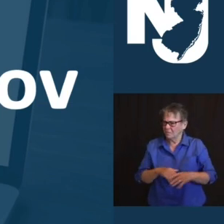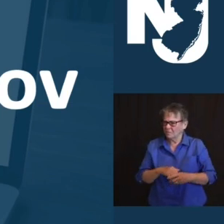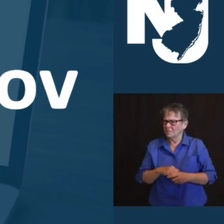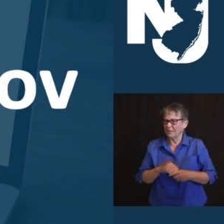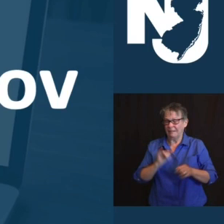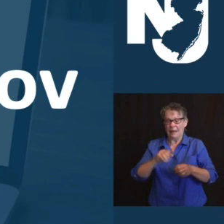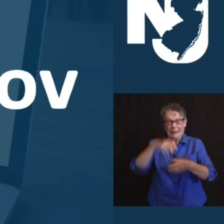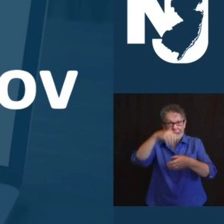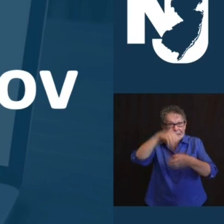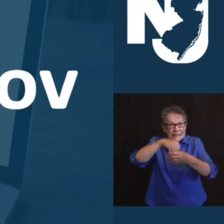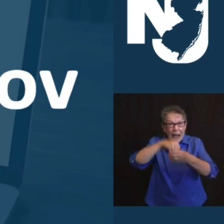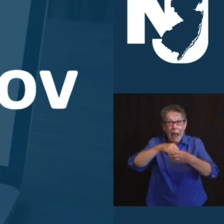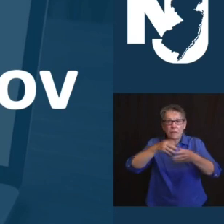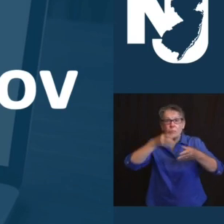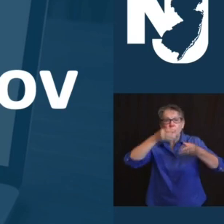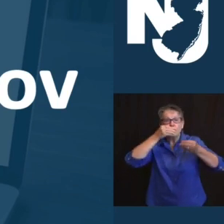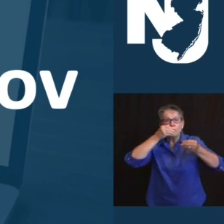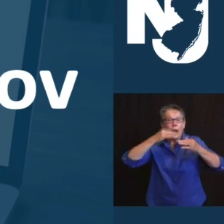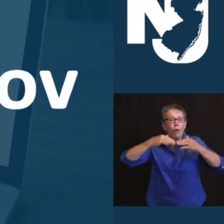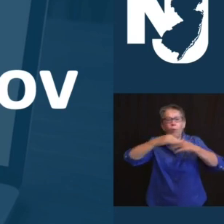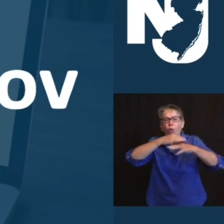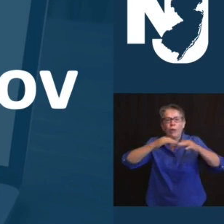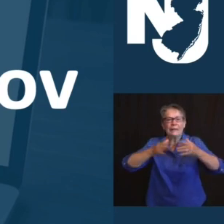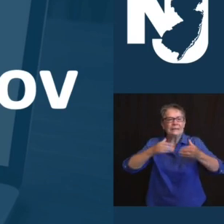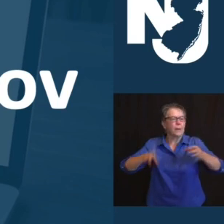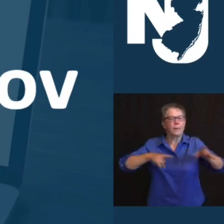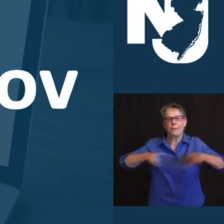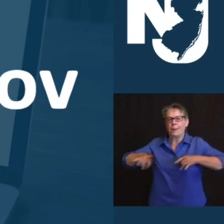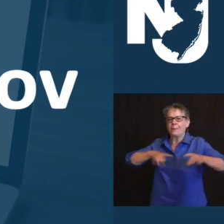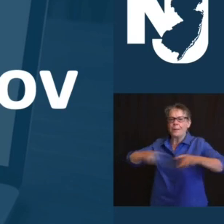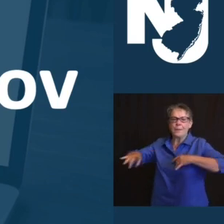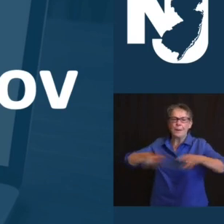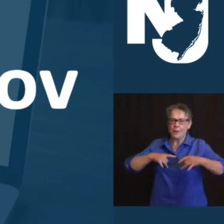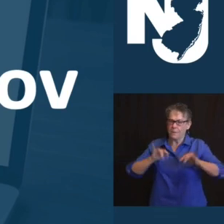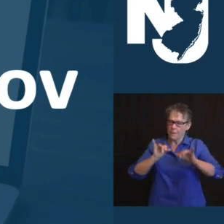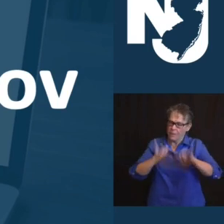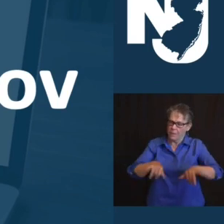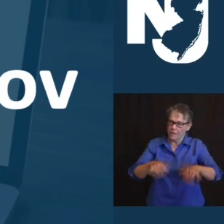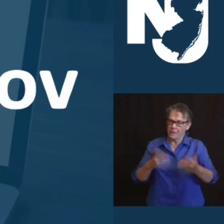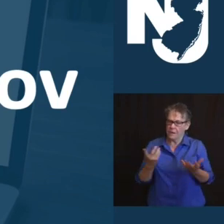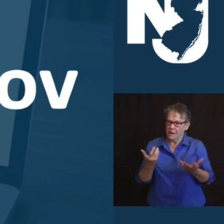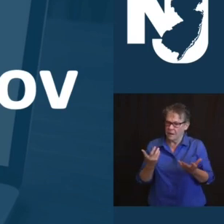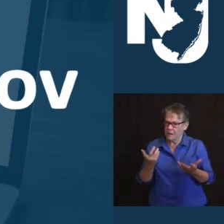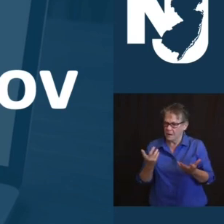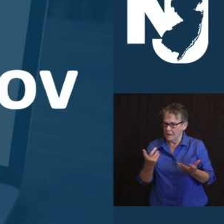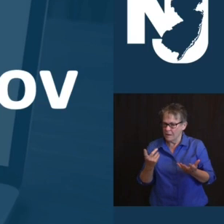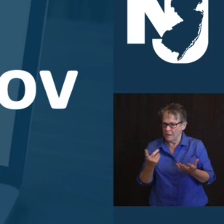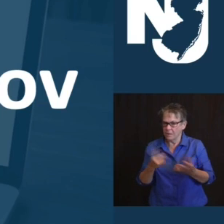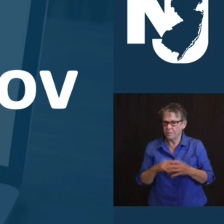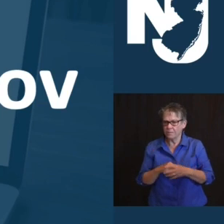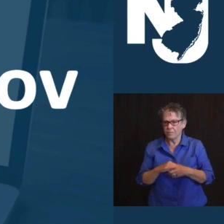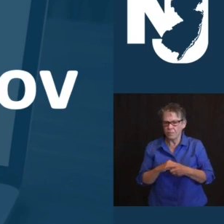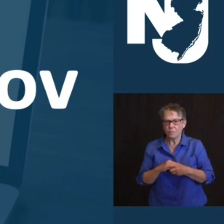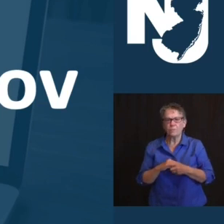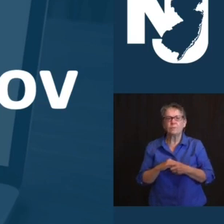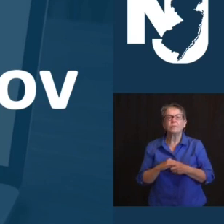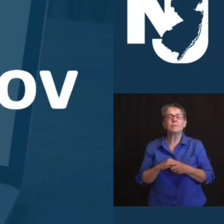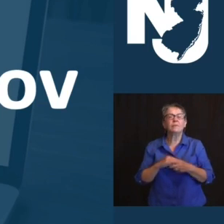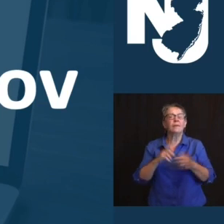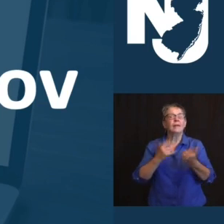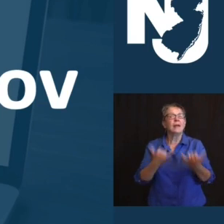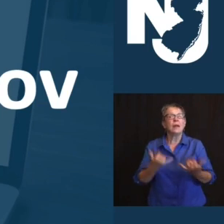will require, not ask, but require all of these places to implement heightened standards